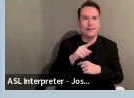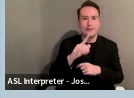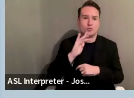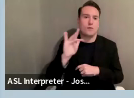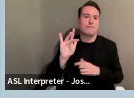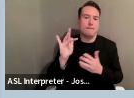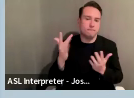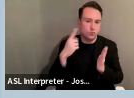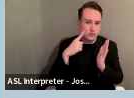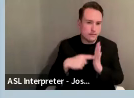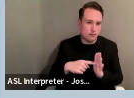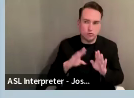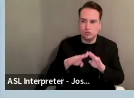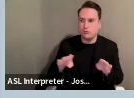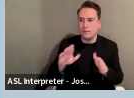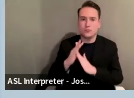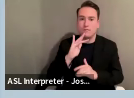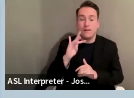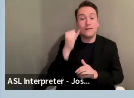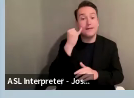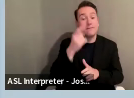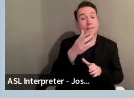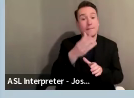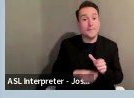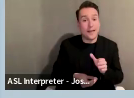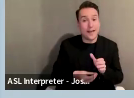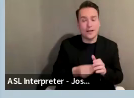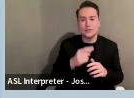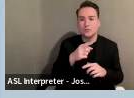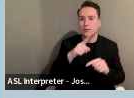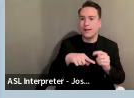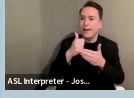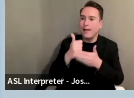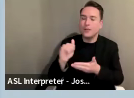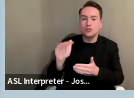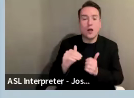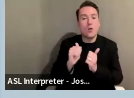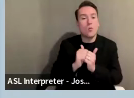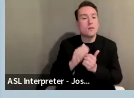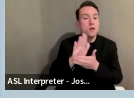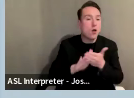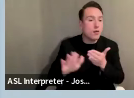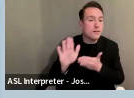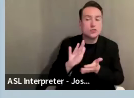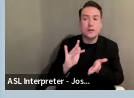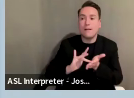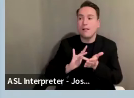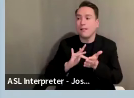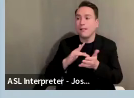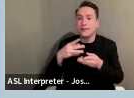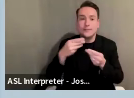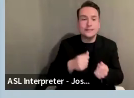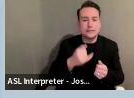However, if you were to pass away and you were not able to help that child with college or medical expenses when they're under 18